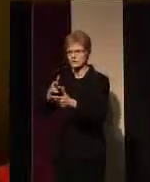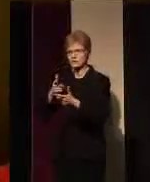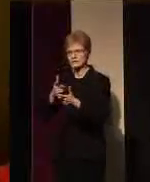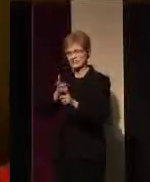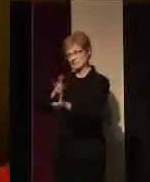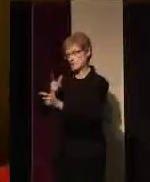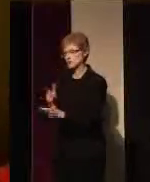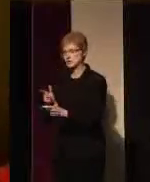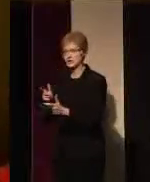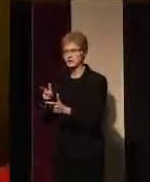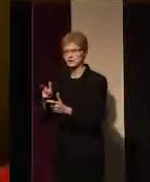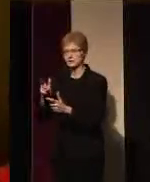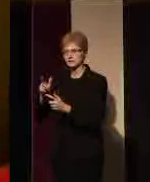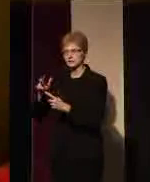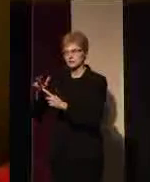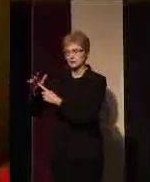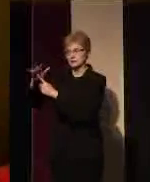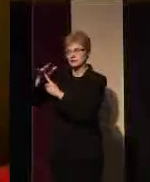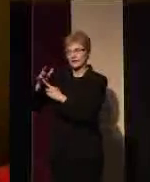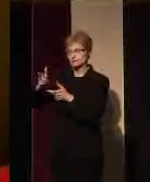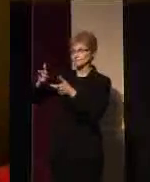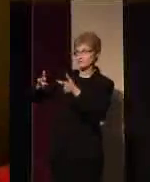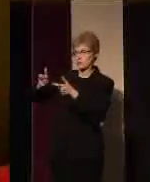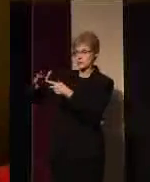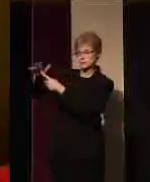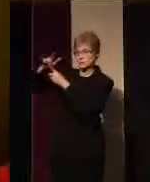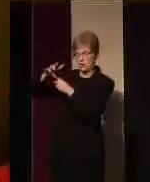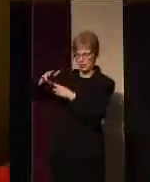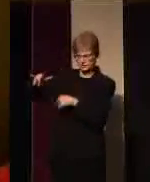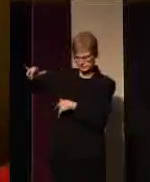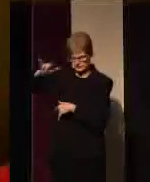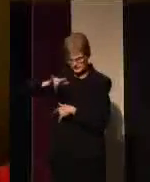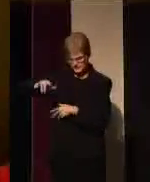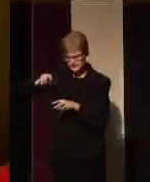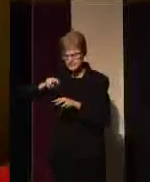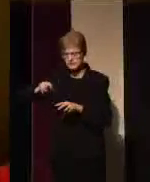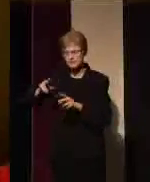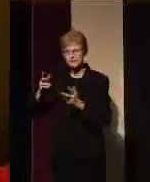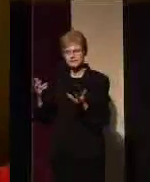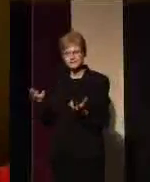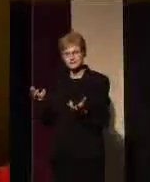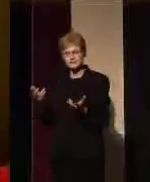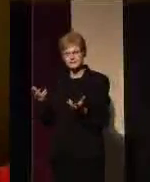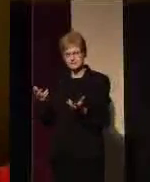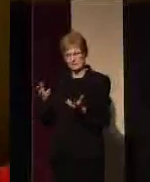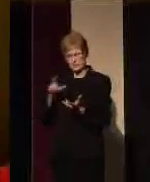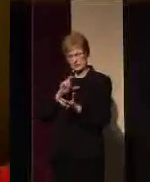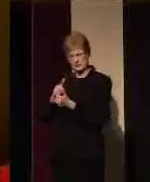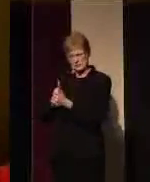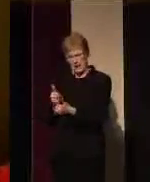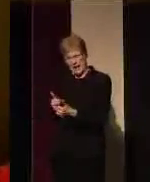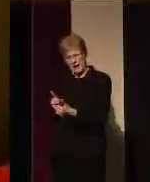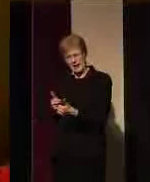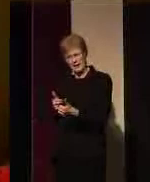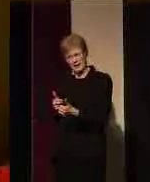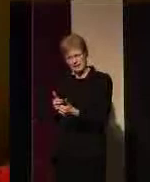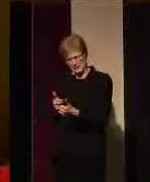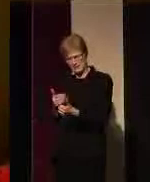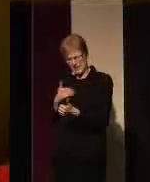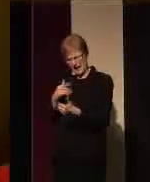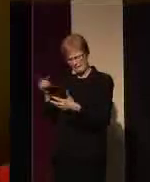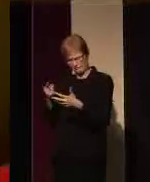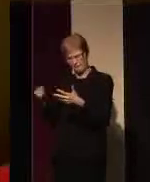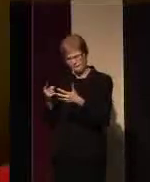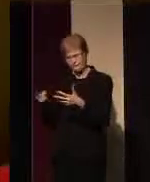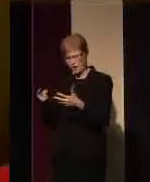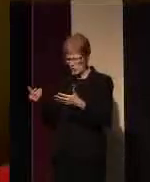are behind the times. That seems like an excuse. How is the police force behind the time when they are up to date and